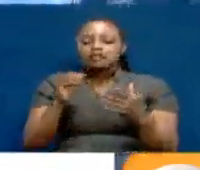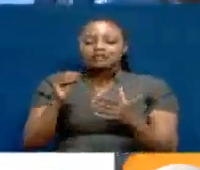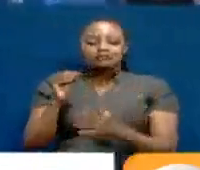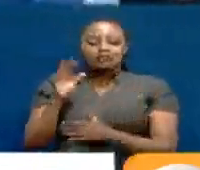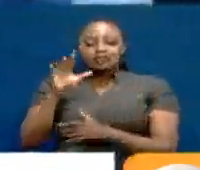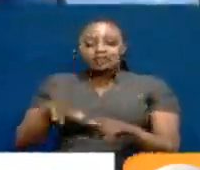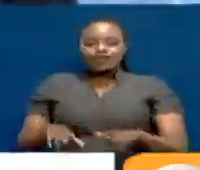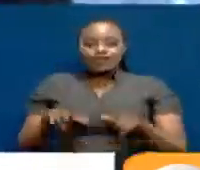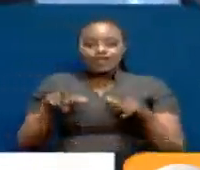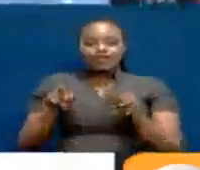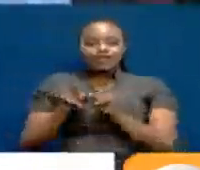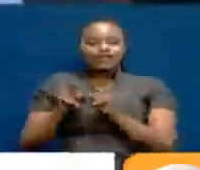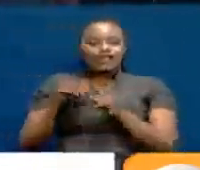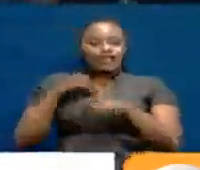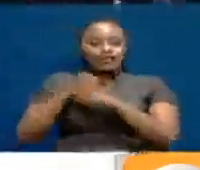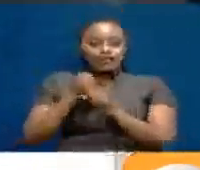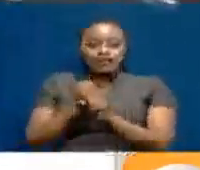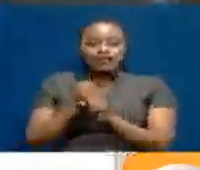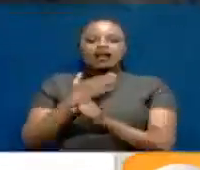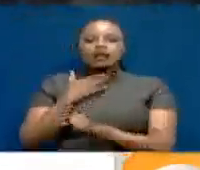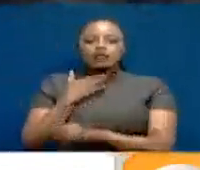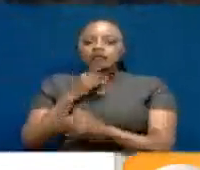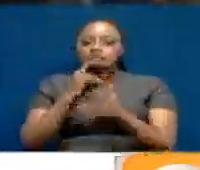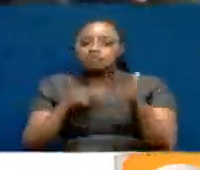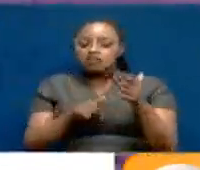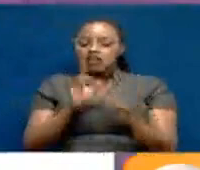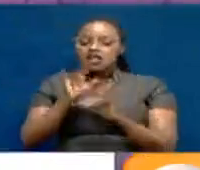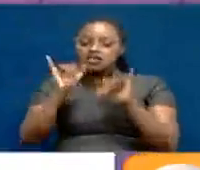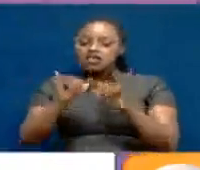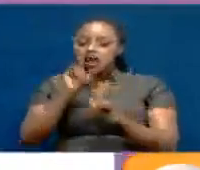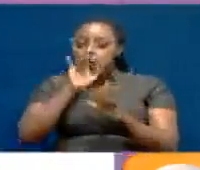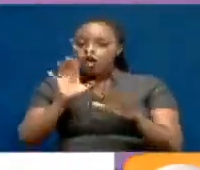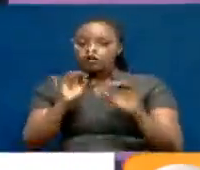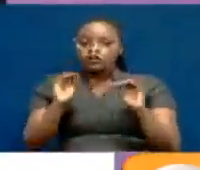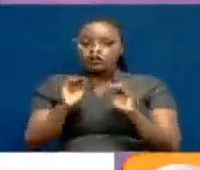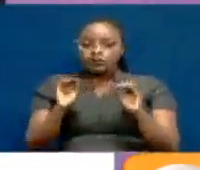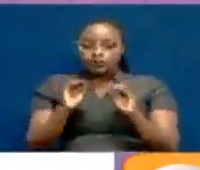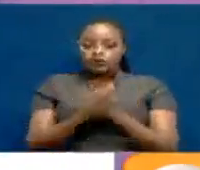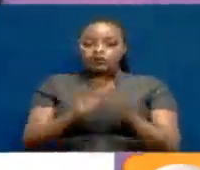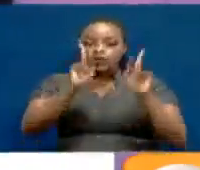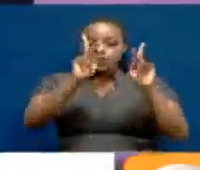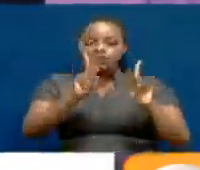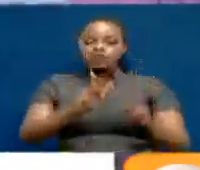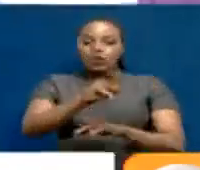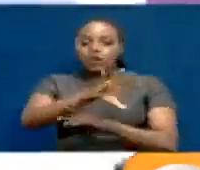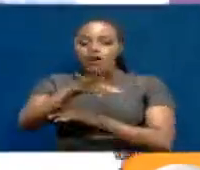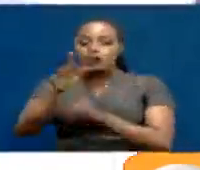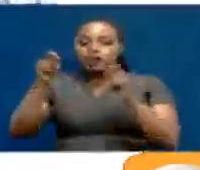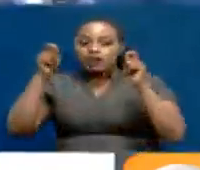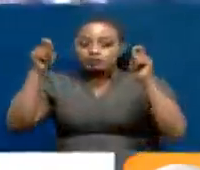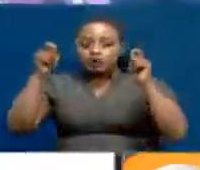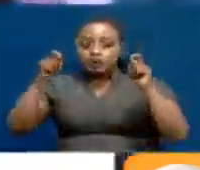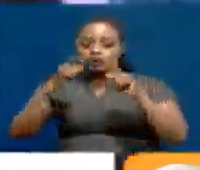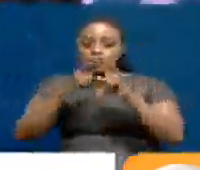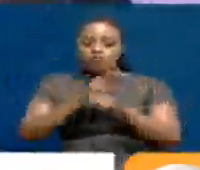of living is crippling and warned that they will no longer remain silent. Now, in Kisumu County, protesters